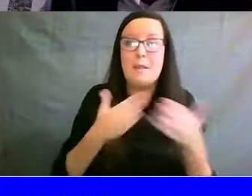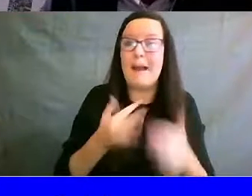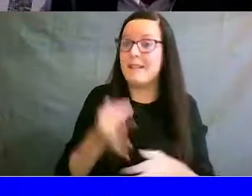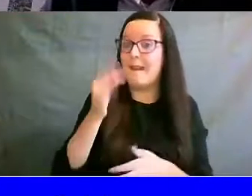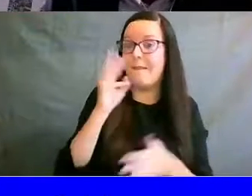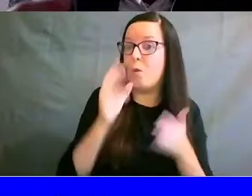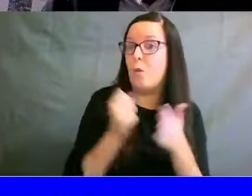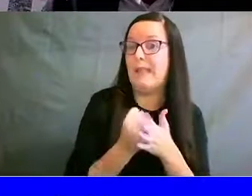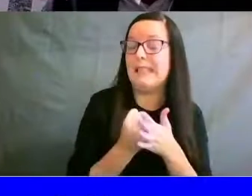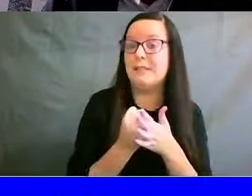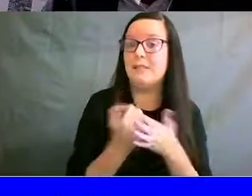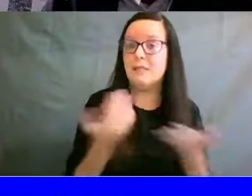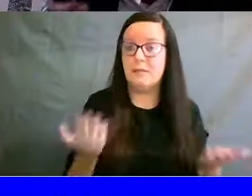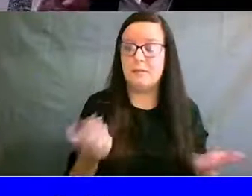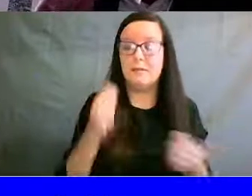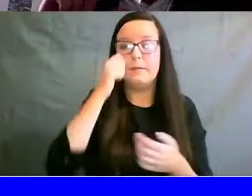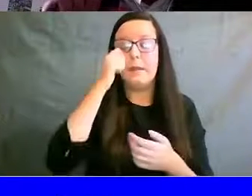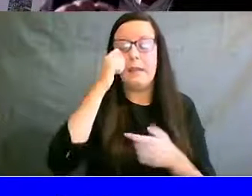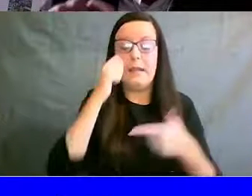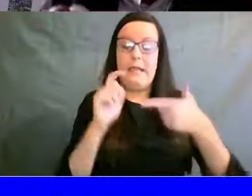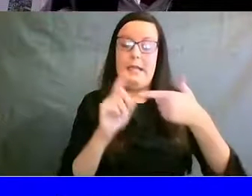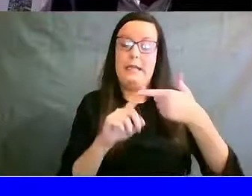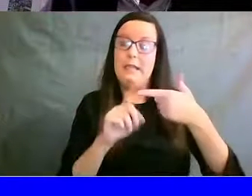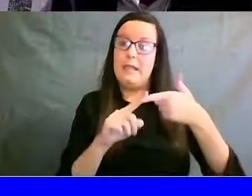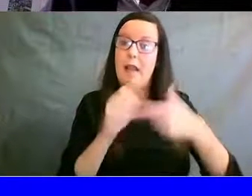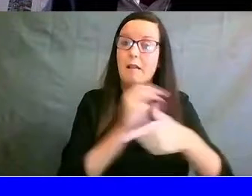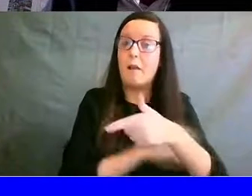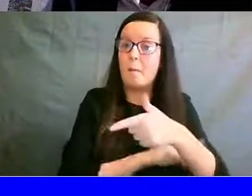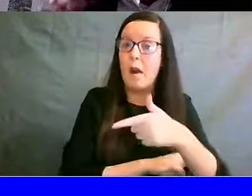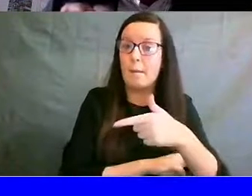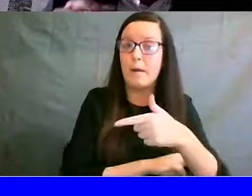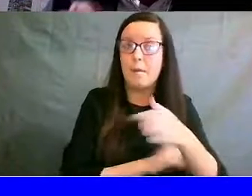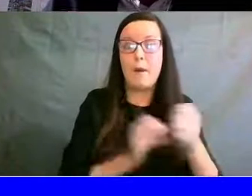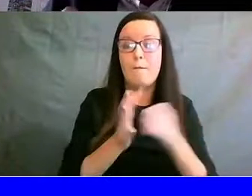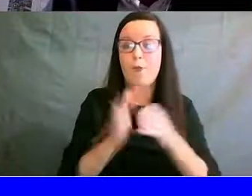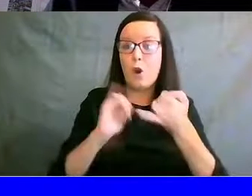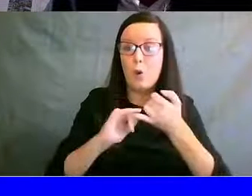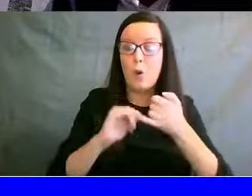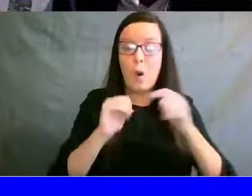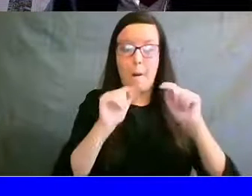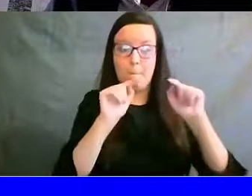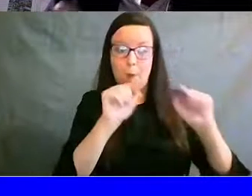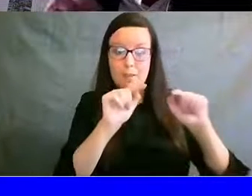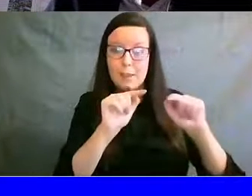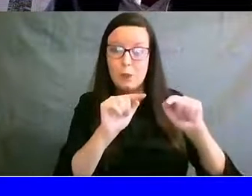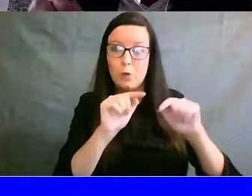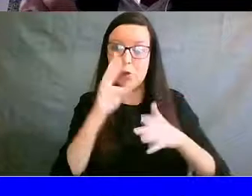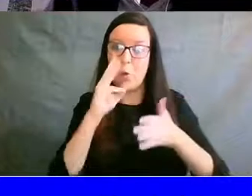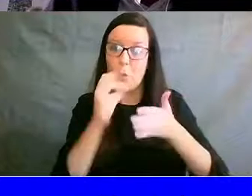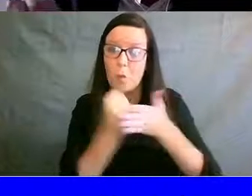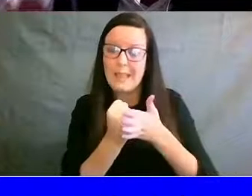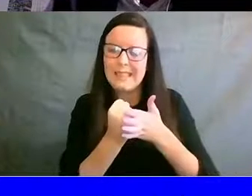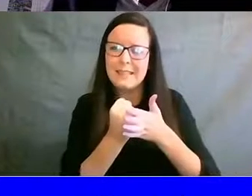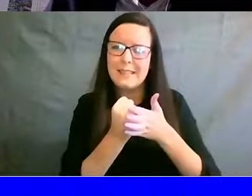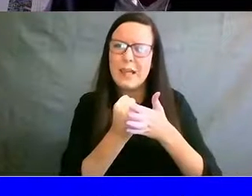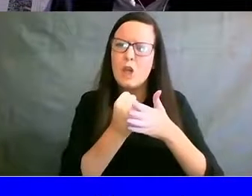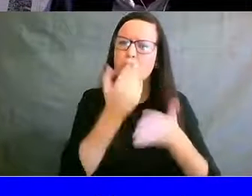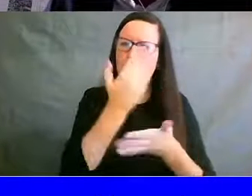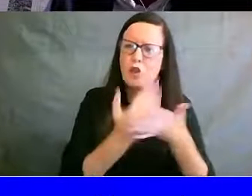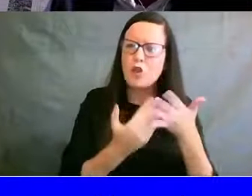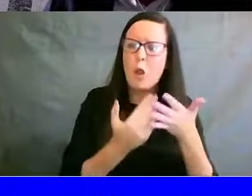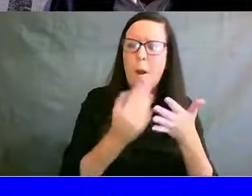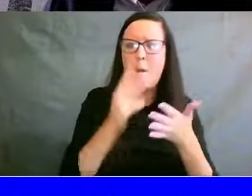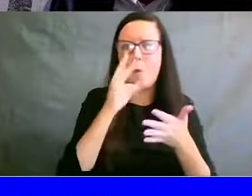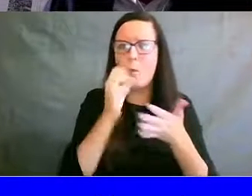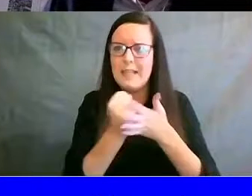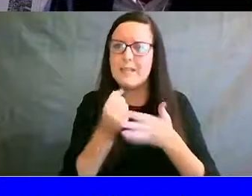That's one problem. The second problem is that even for prosecution witnesses, it's only certain types of witnesses that will get the support of these